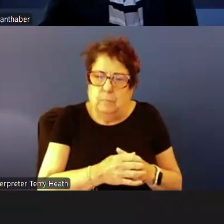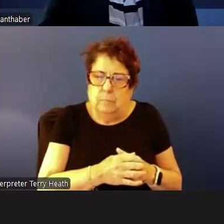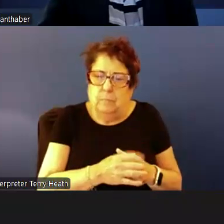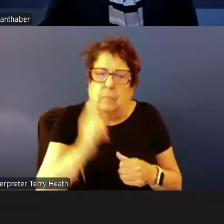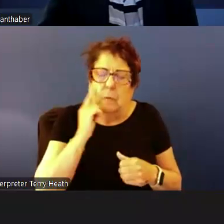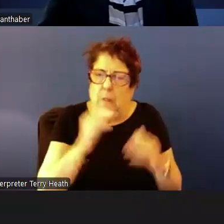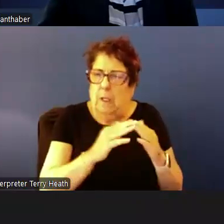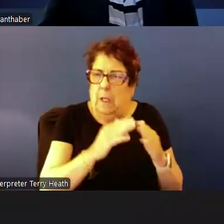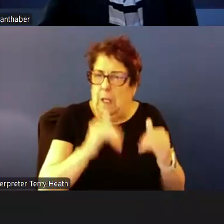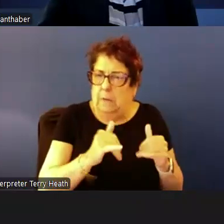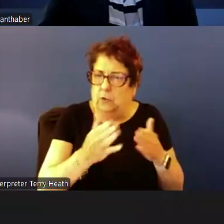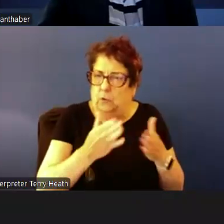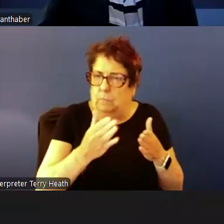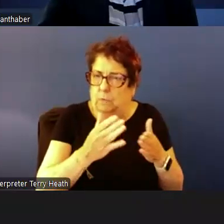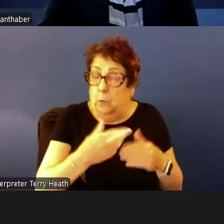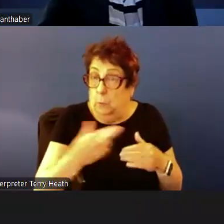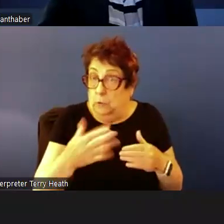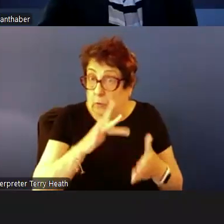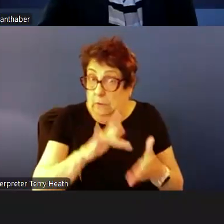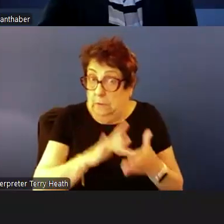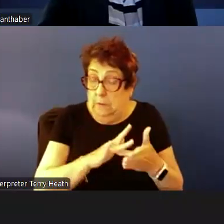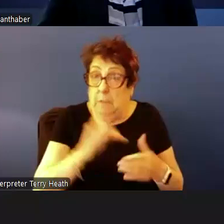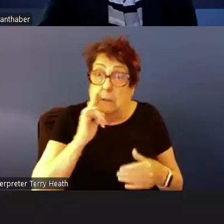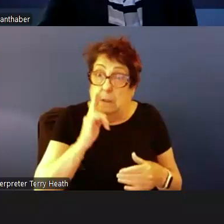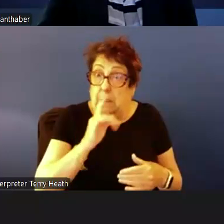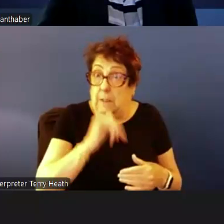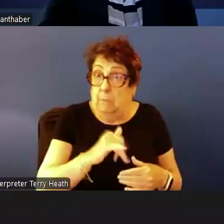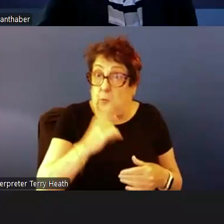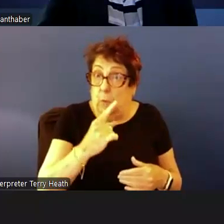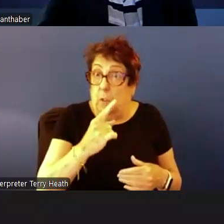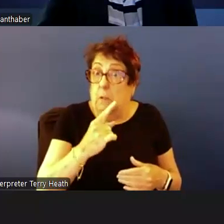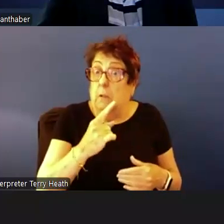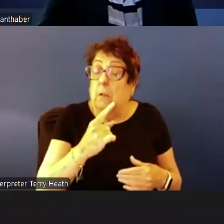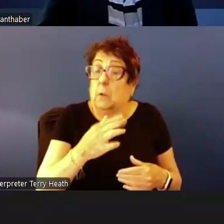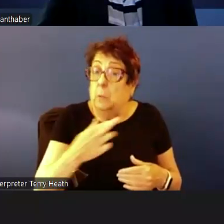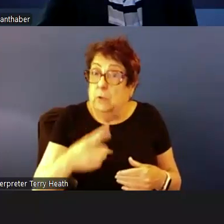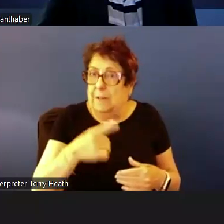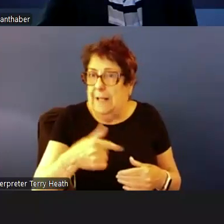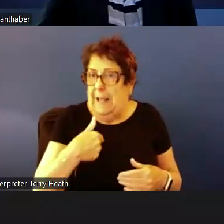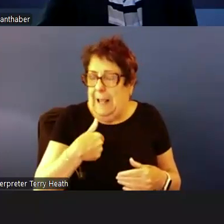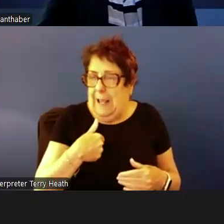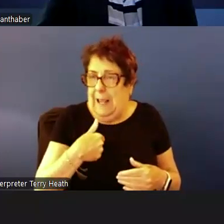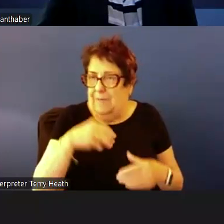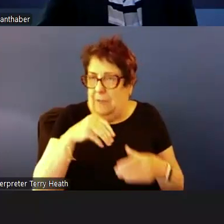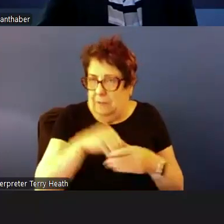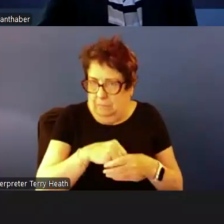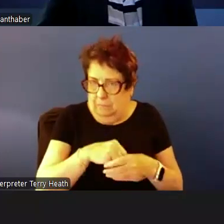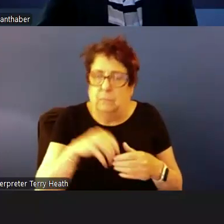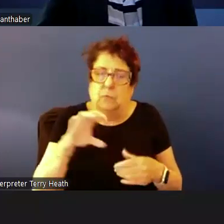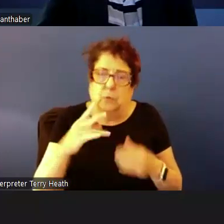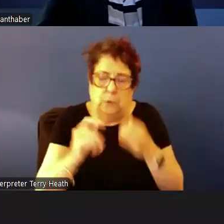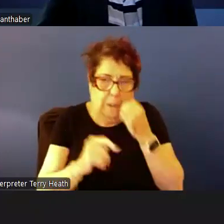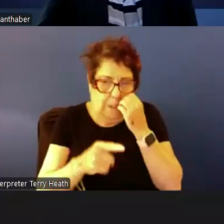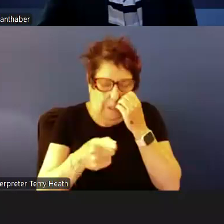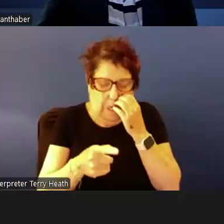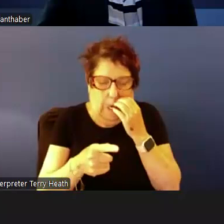Resource Center had that as one of their resources they put in the chat. In terms of tax liens, there are